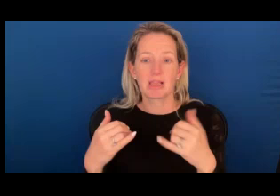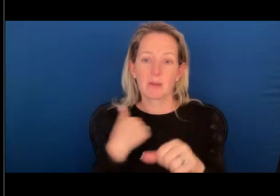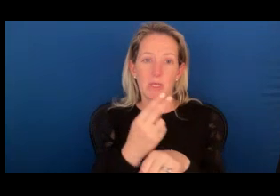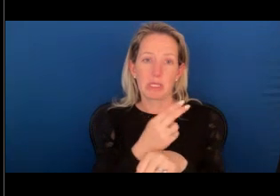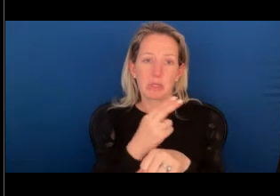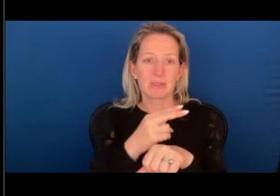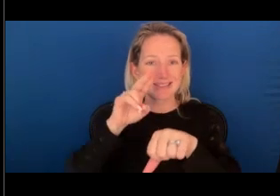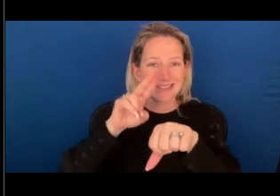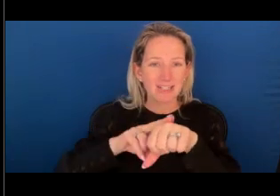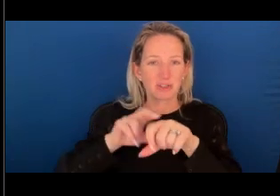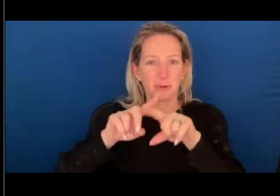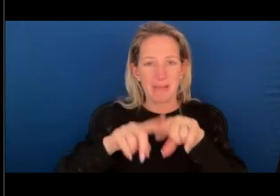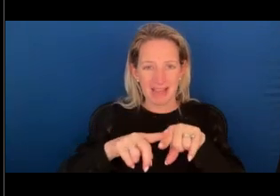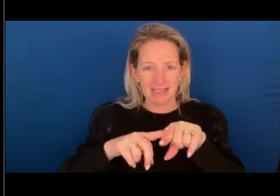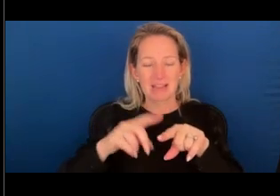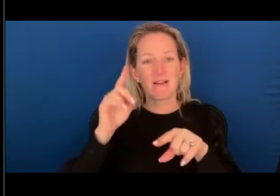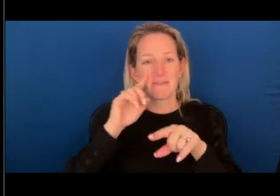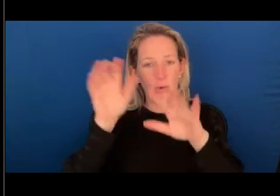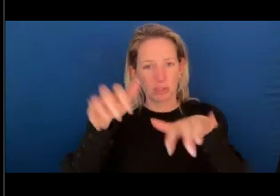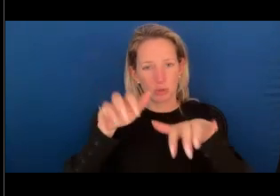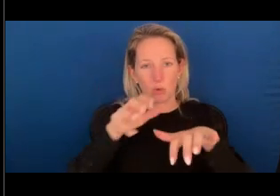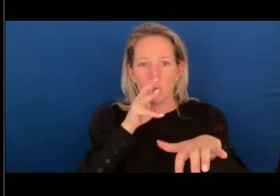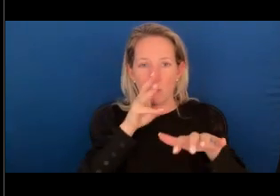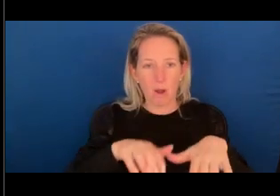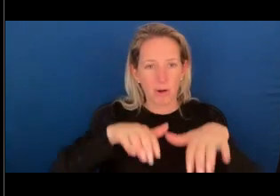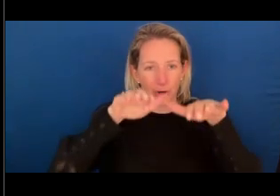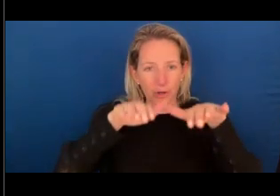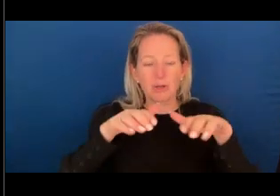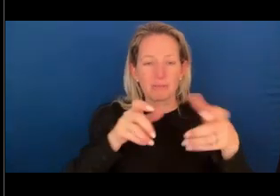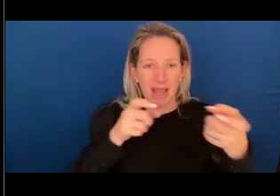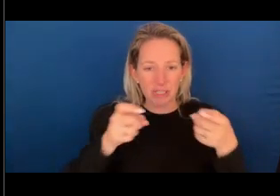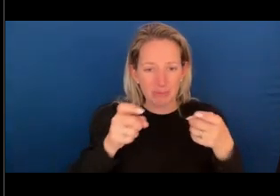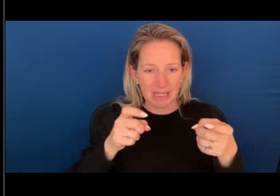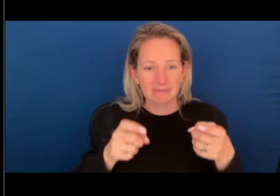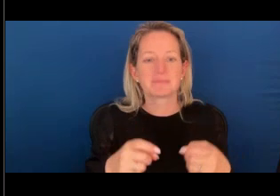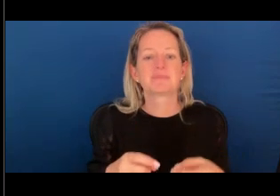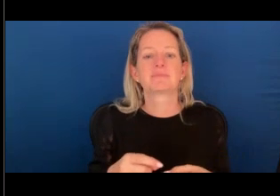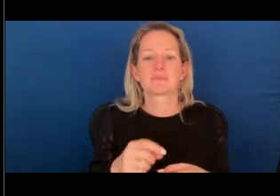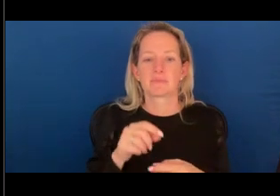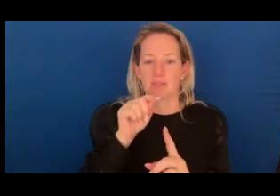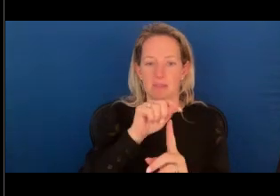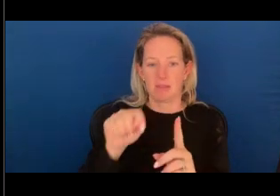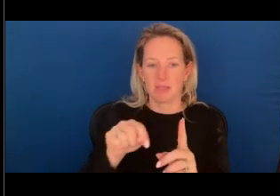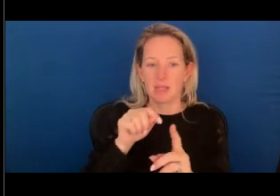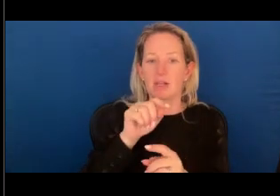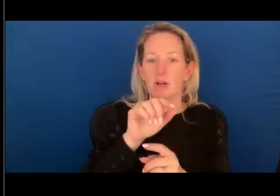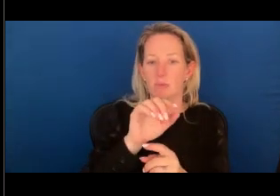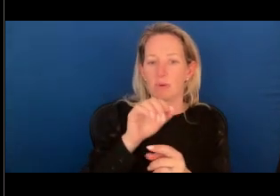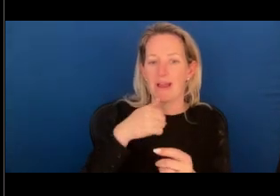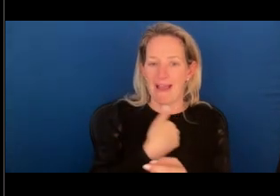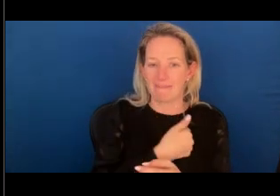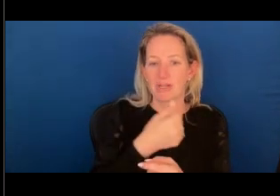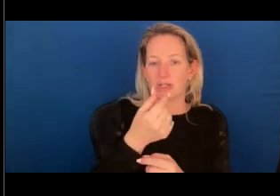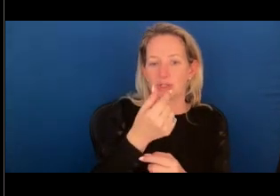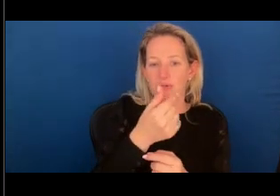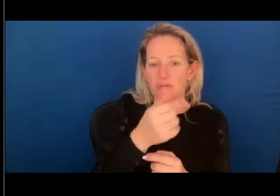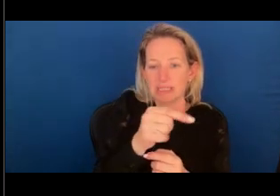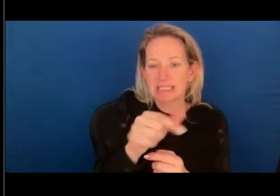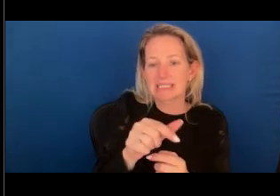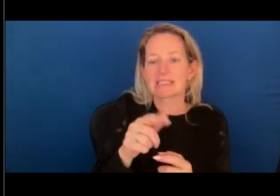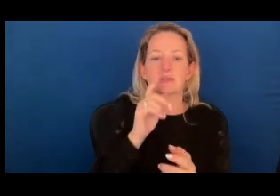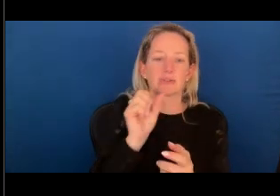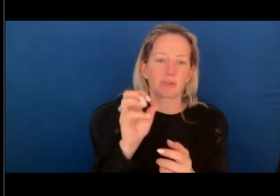for stormwater management. We call them green stormwater infrastructure in urban areas. Those are practices such as rain gardens,